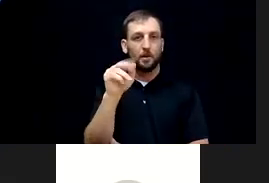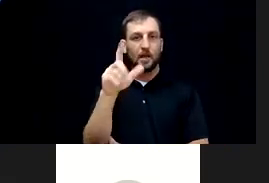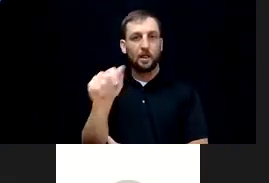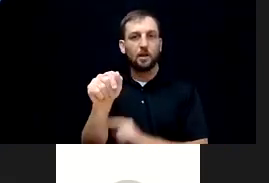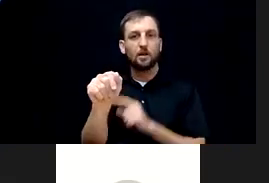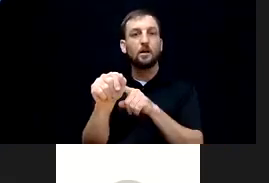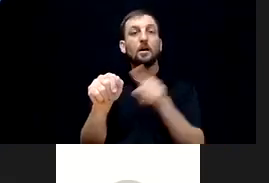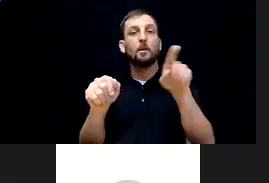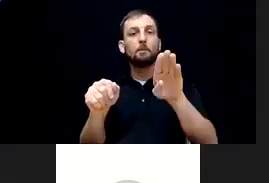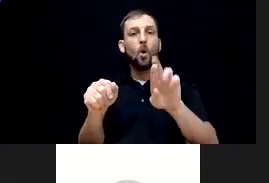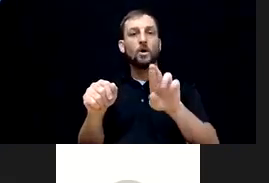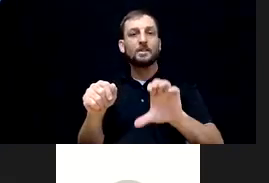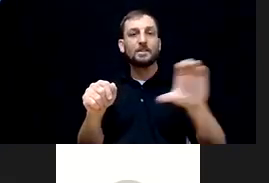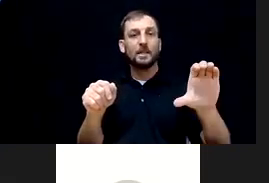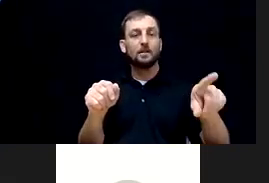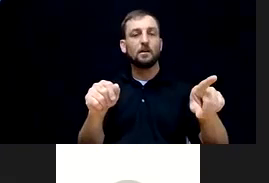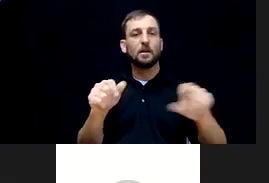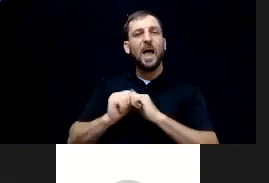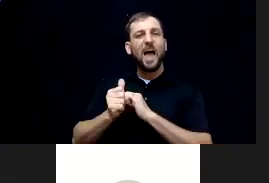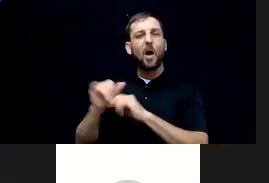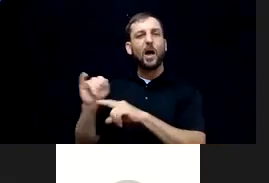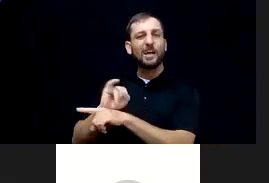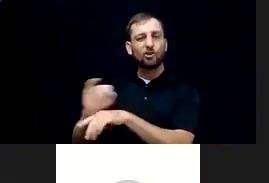BRCC. How do the internships work?